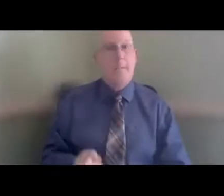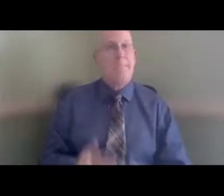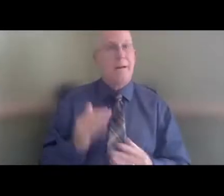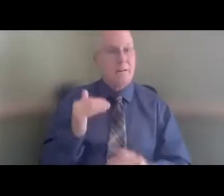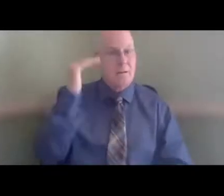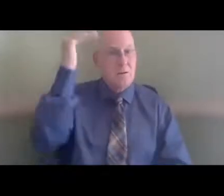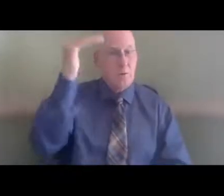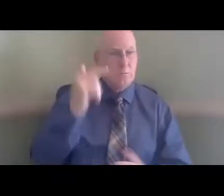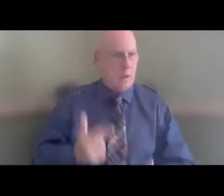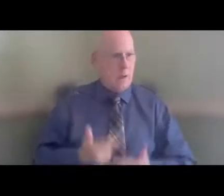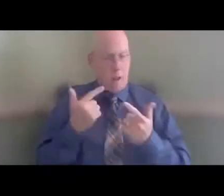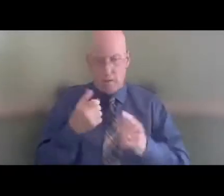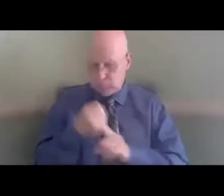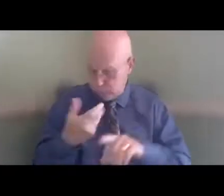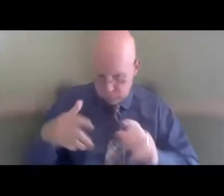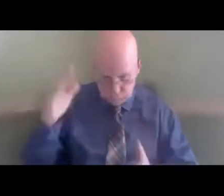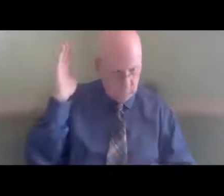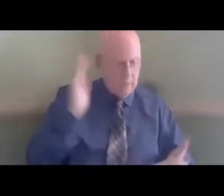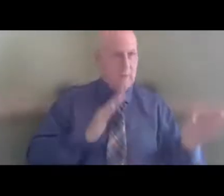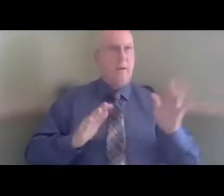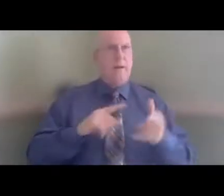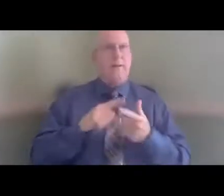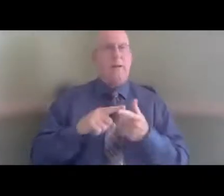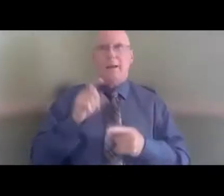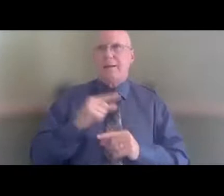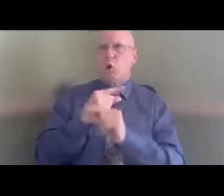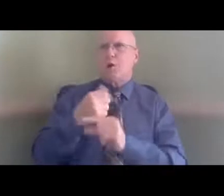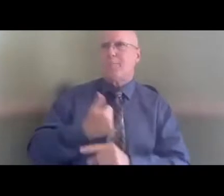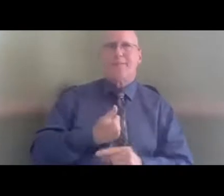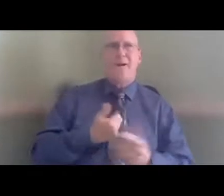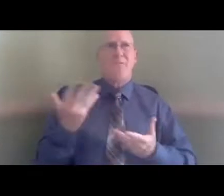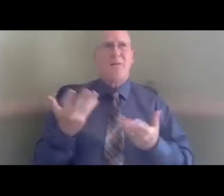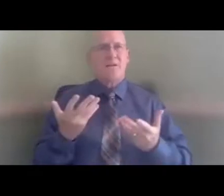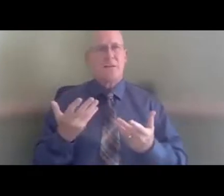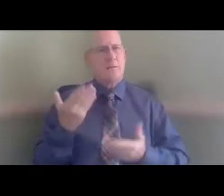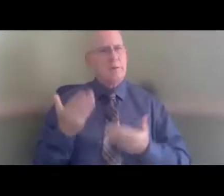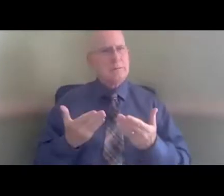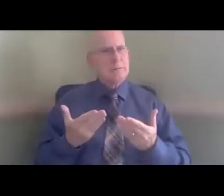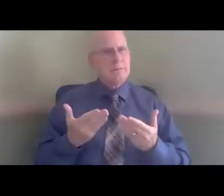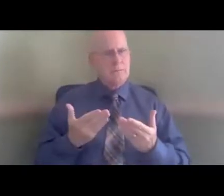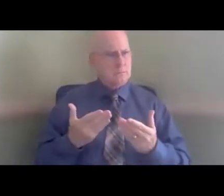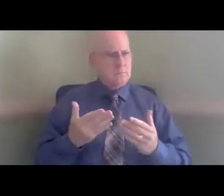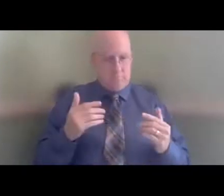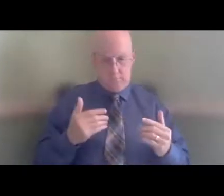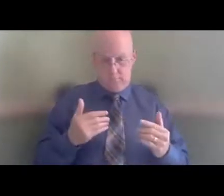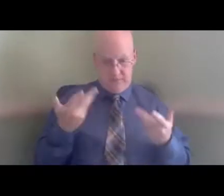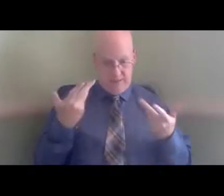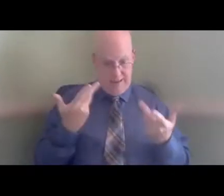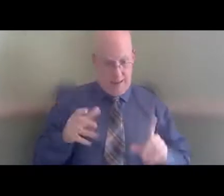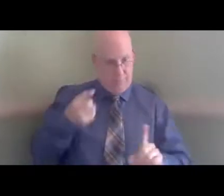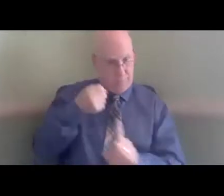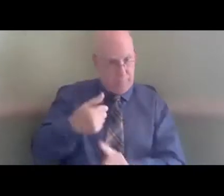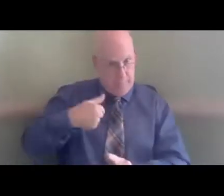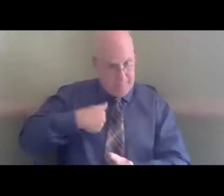life happening, and then you might need a guardianship for yourself, or certainly just even that succession planning. If something were to happen to you,